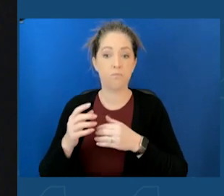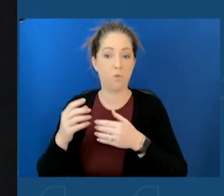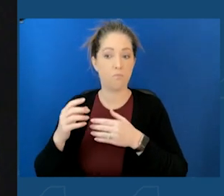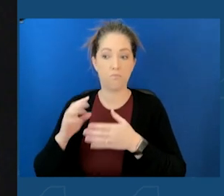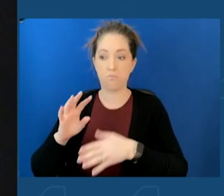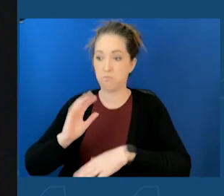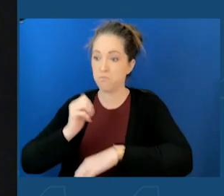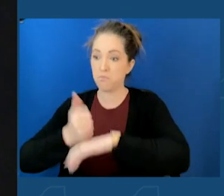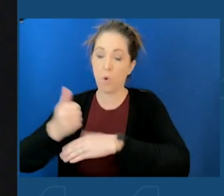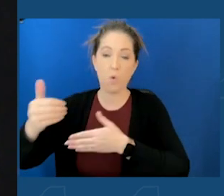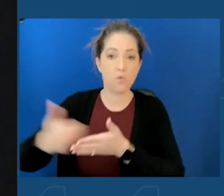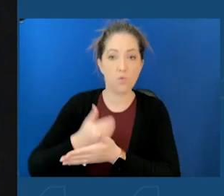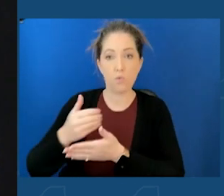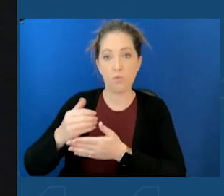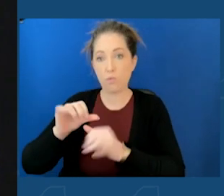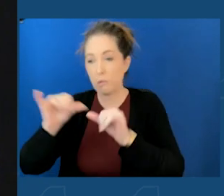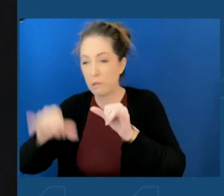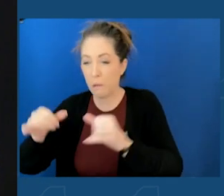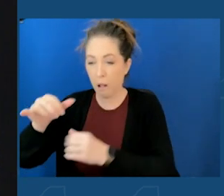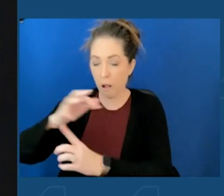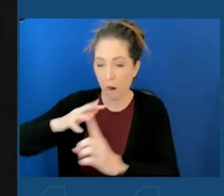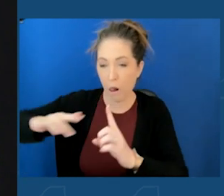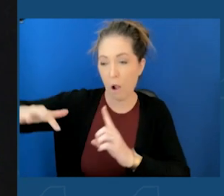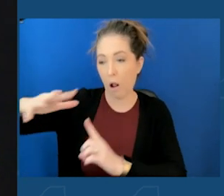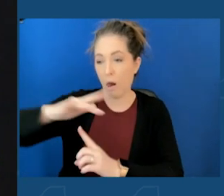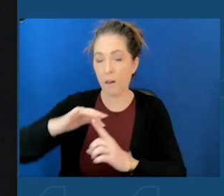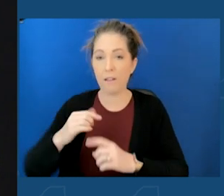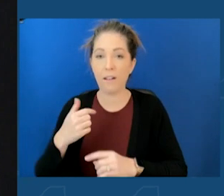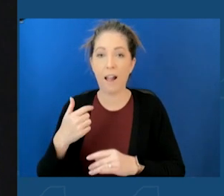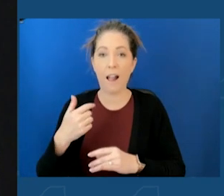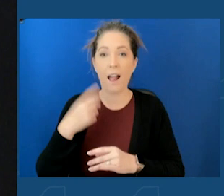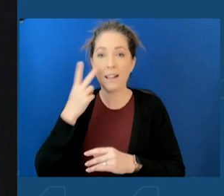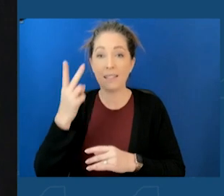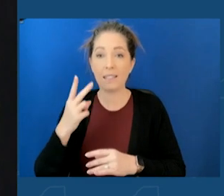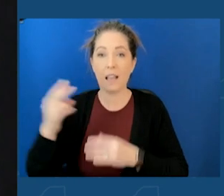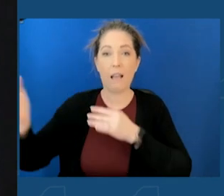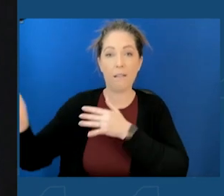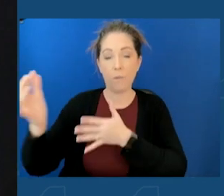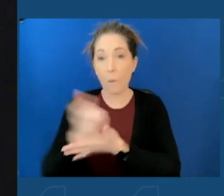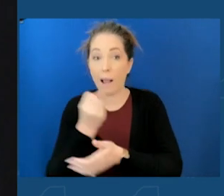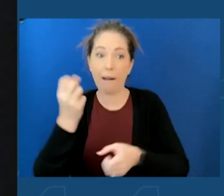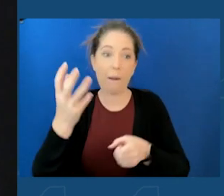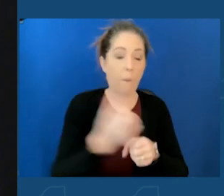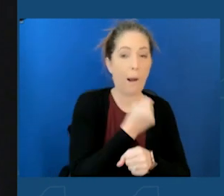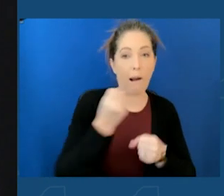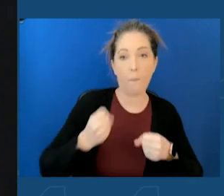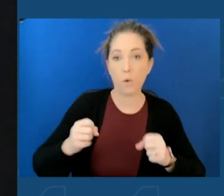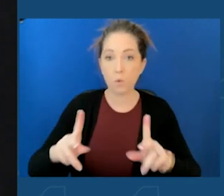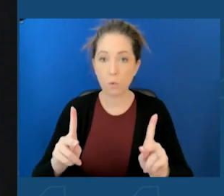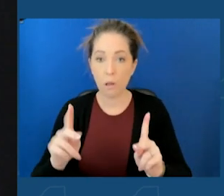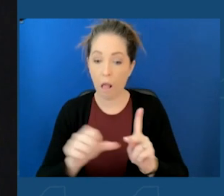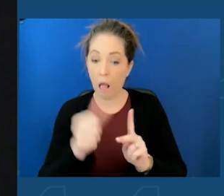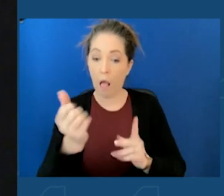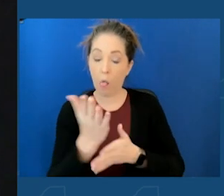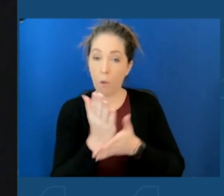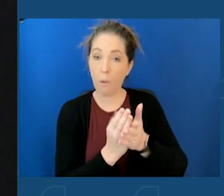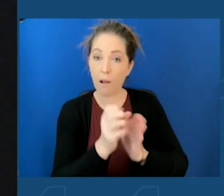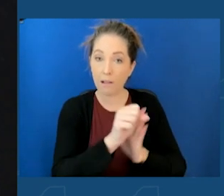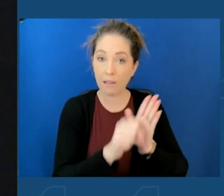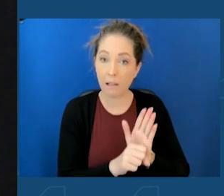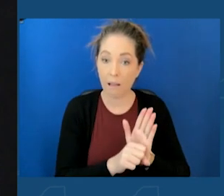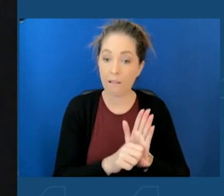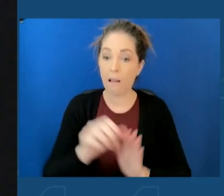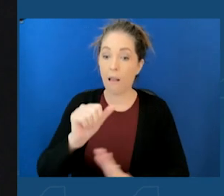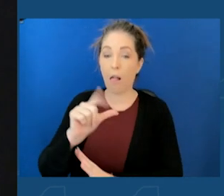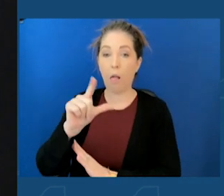is such win-win or win-win opportunities with other parts of our state to do this manufacturing. Up in Albany, the Port of Albany, making